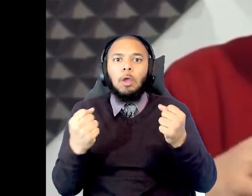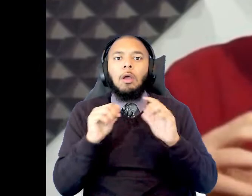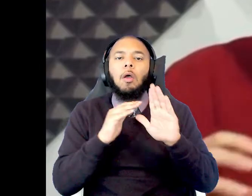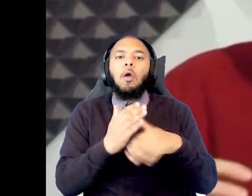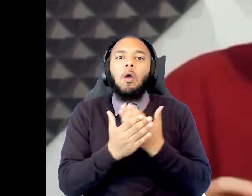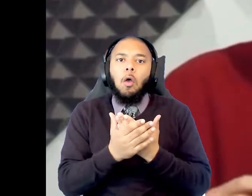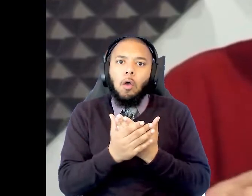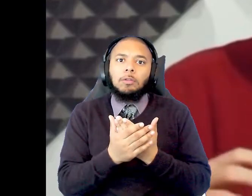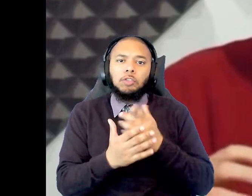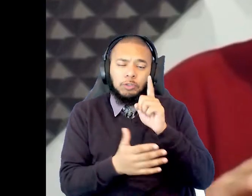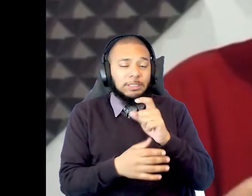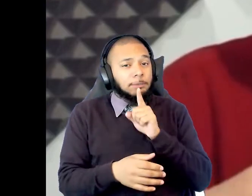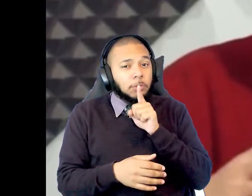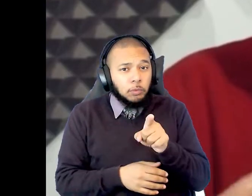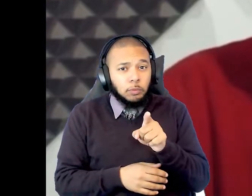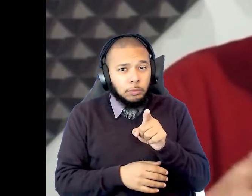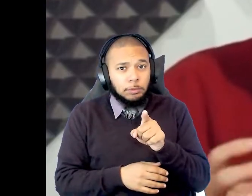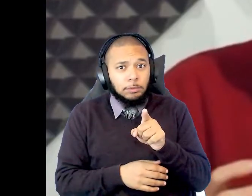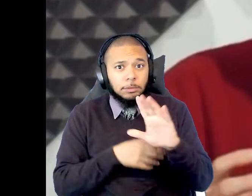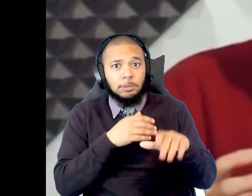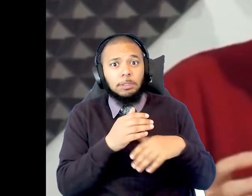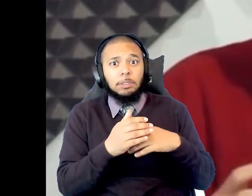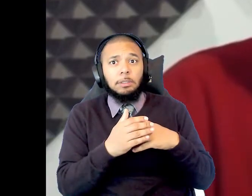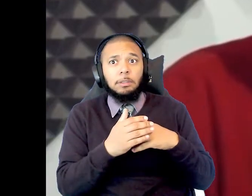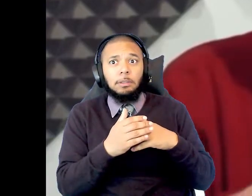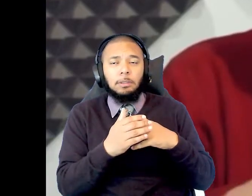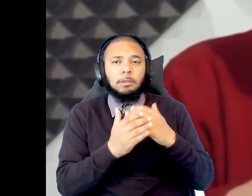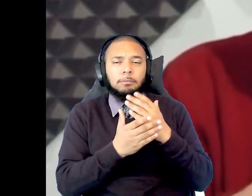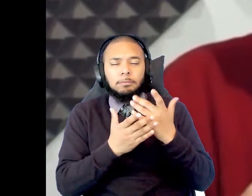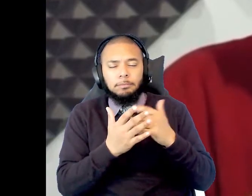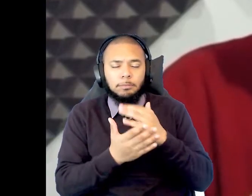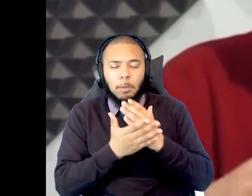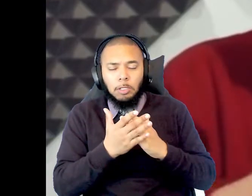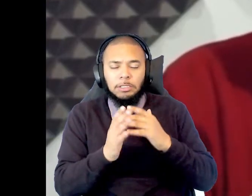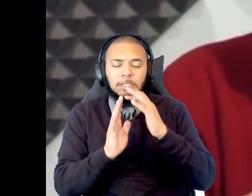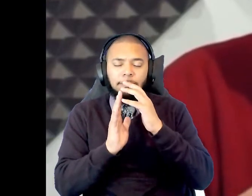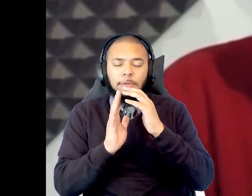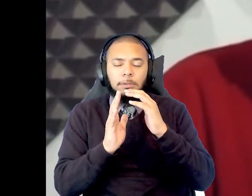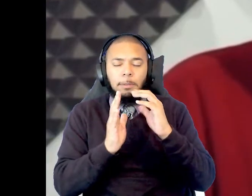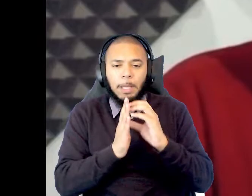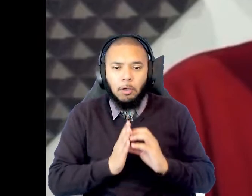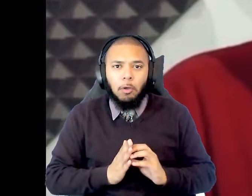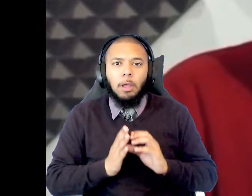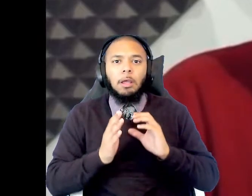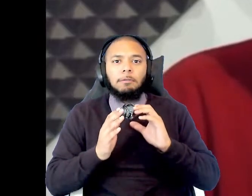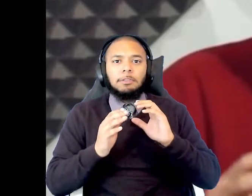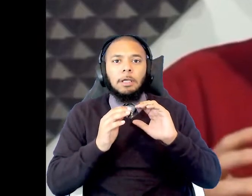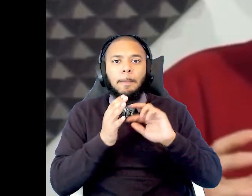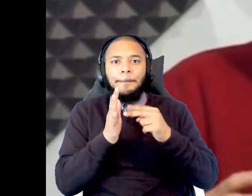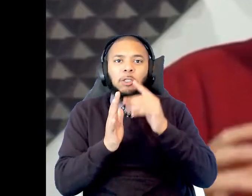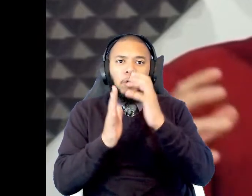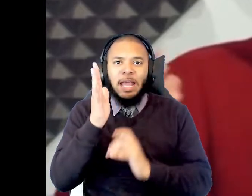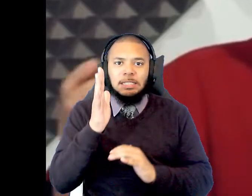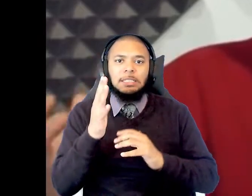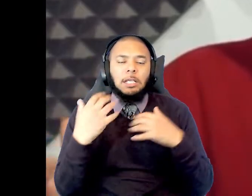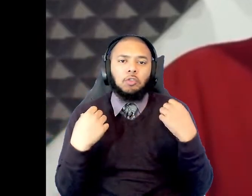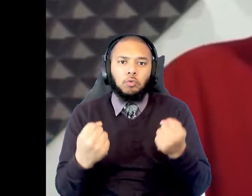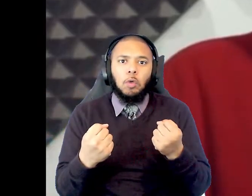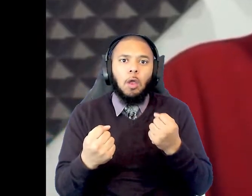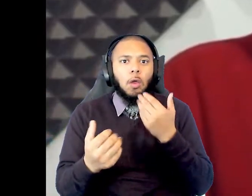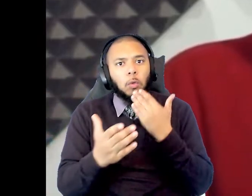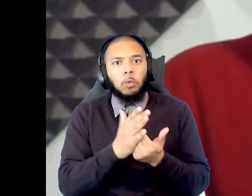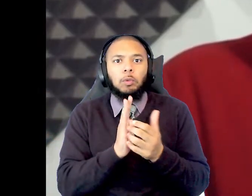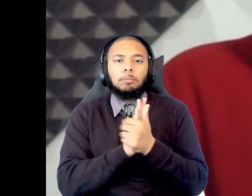all components of this, of a paragraph, are tied together to make that whole essay strong. After